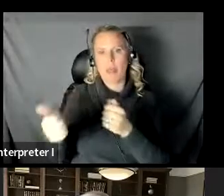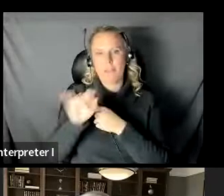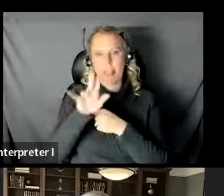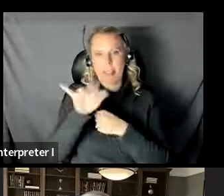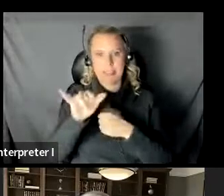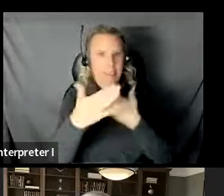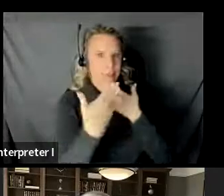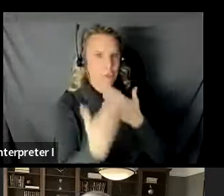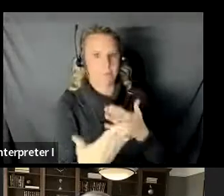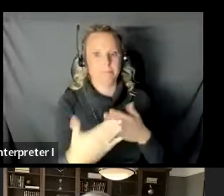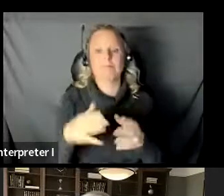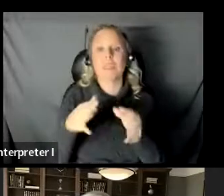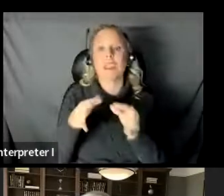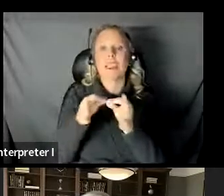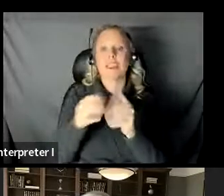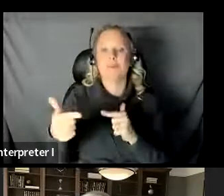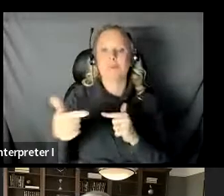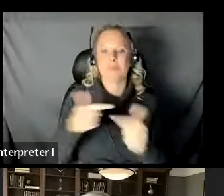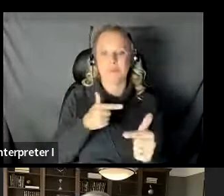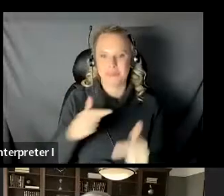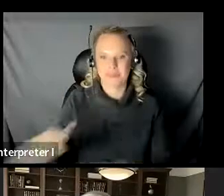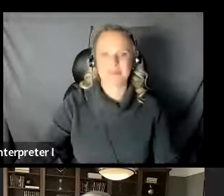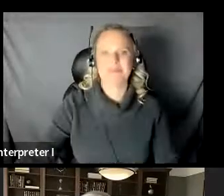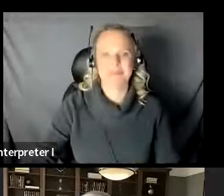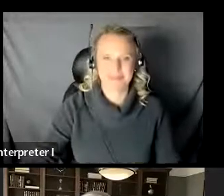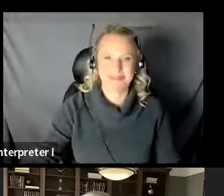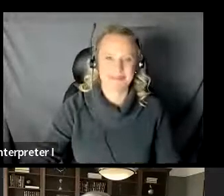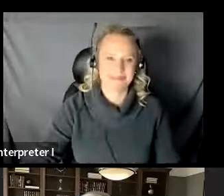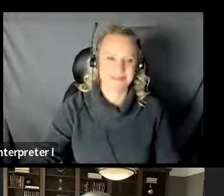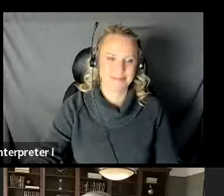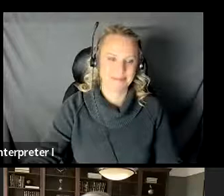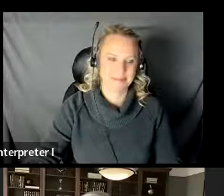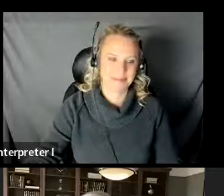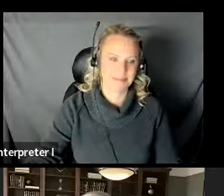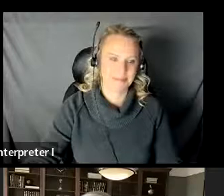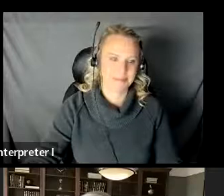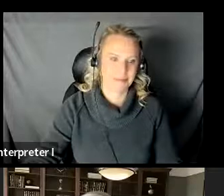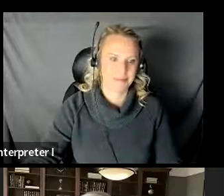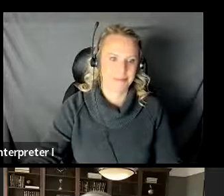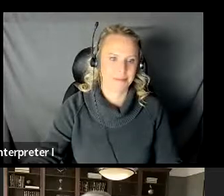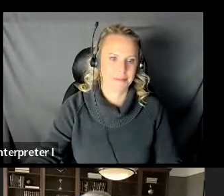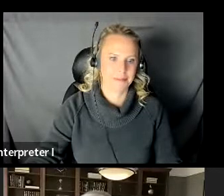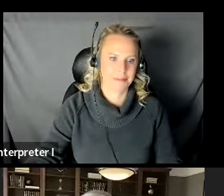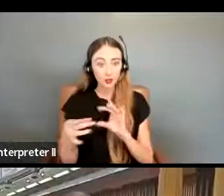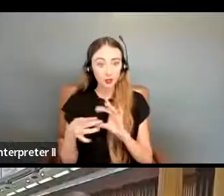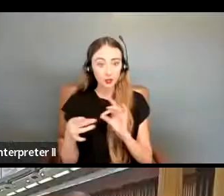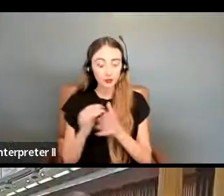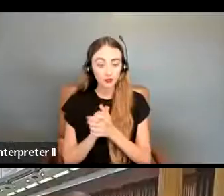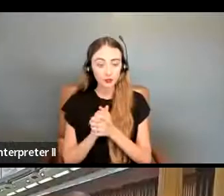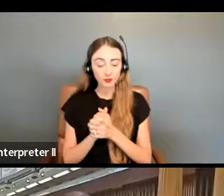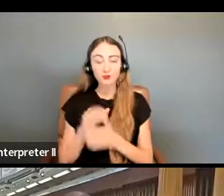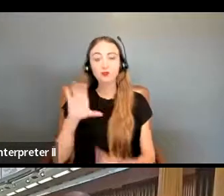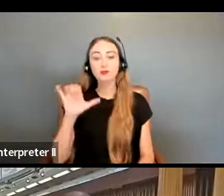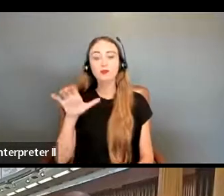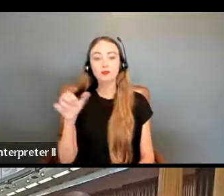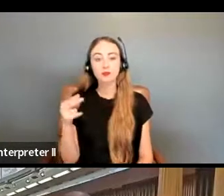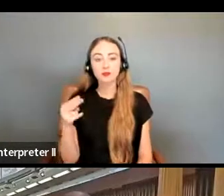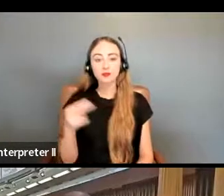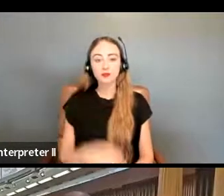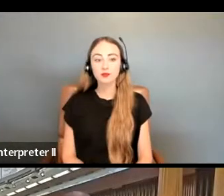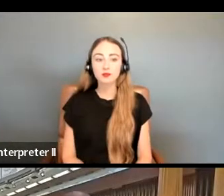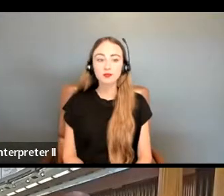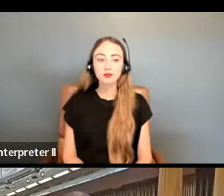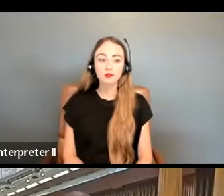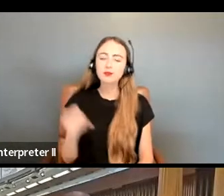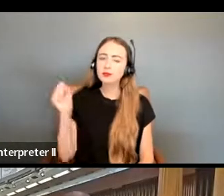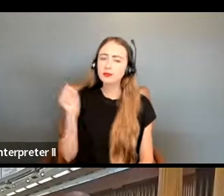the code. Thank you, Thank you. Councilmember. Second round, any further? Councilmember Che. Yes,